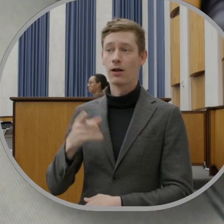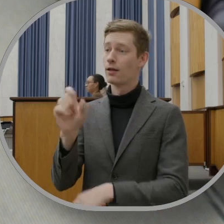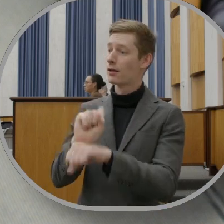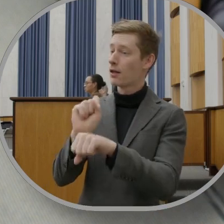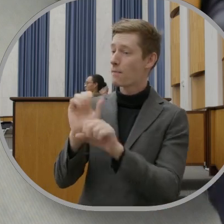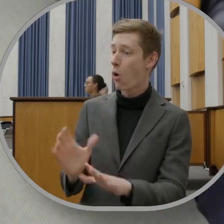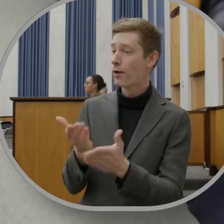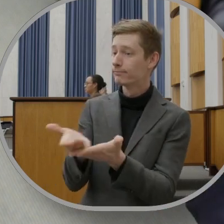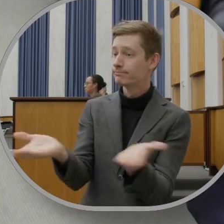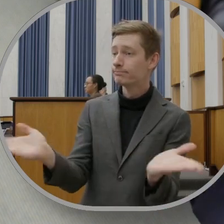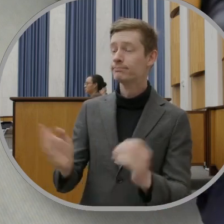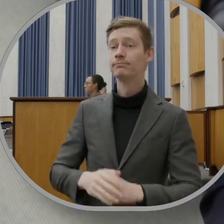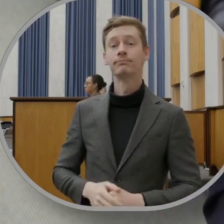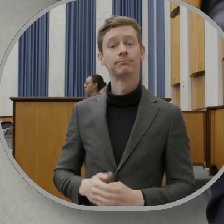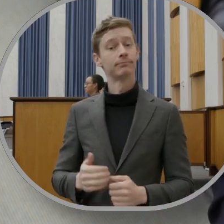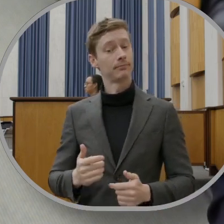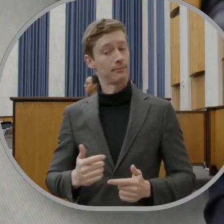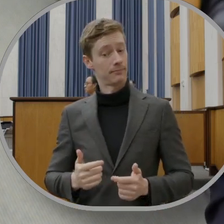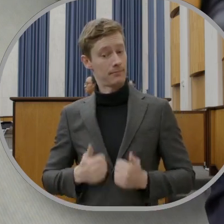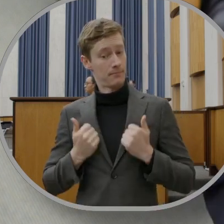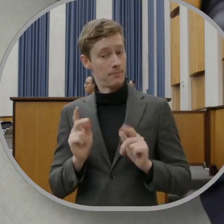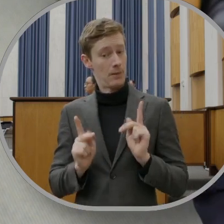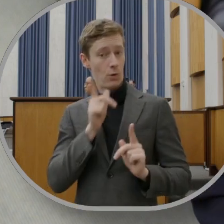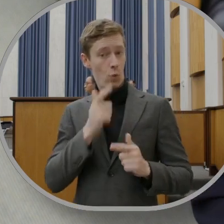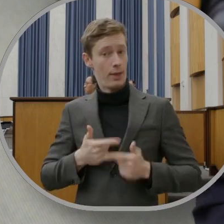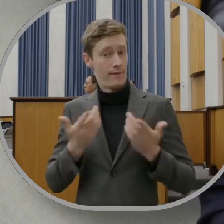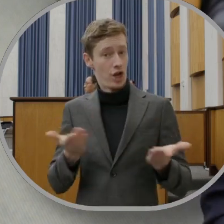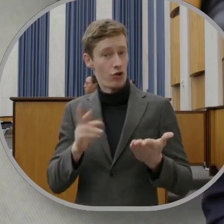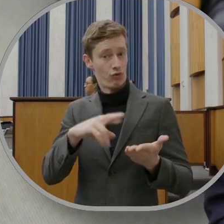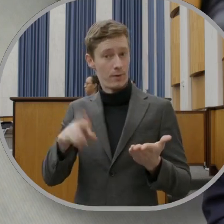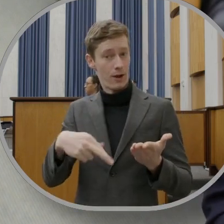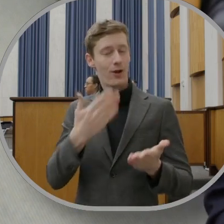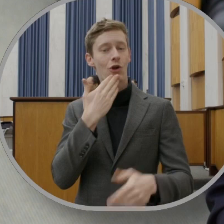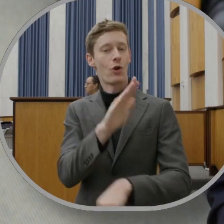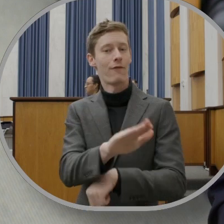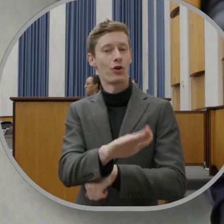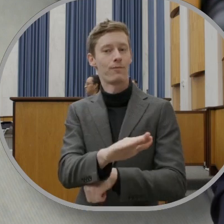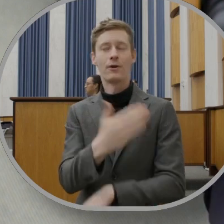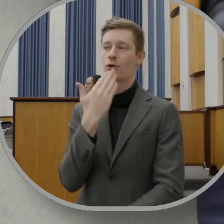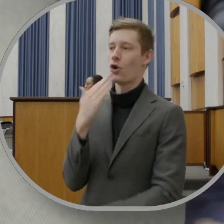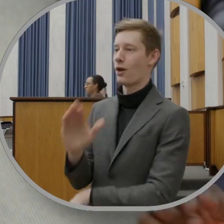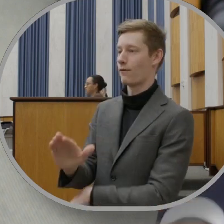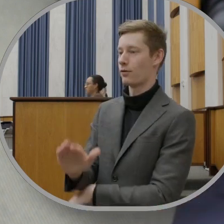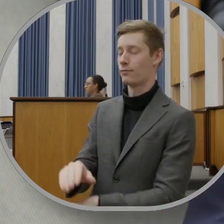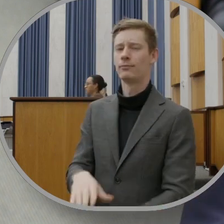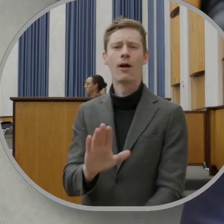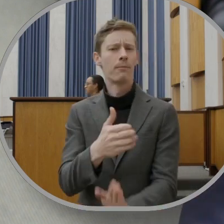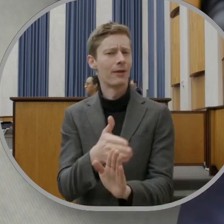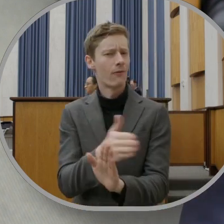employees, and the residents of the great city of Richmond, good afternoon. Now, before I